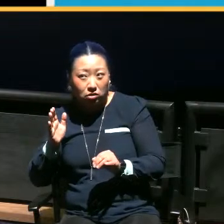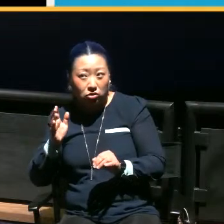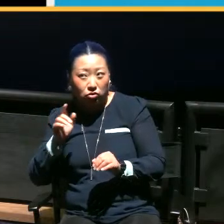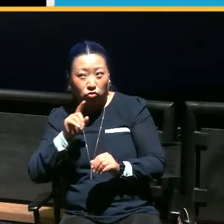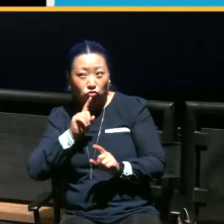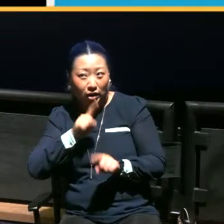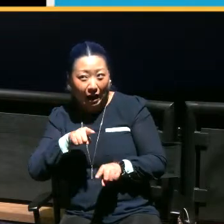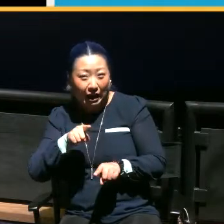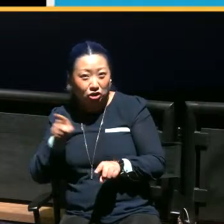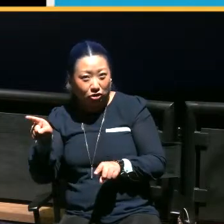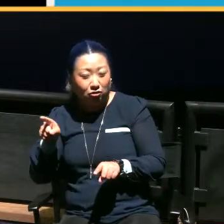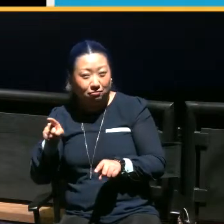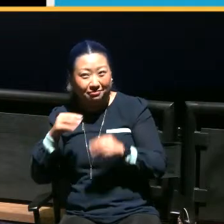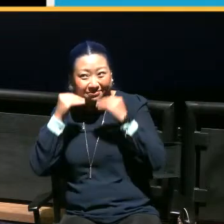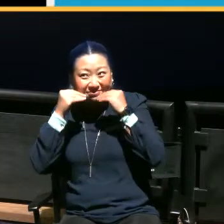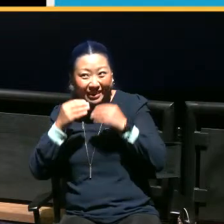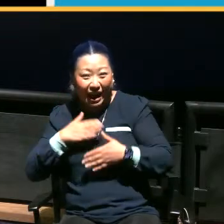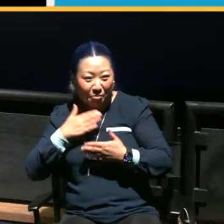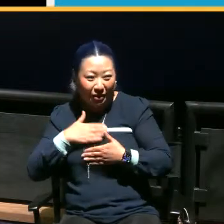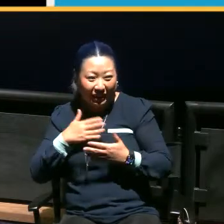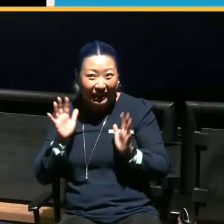happy. So